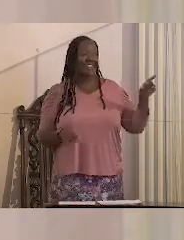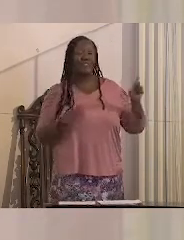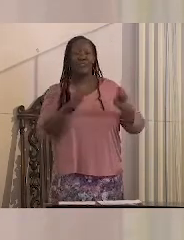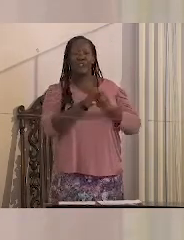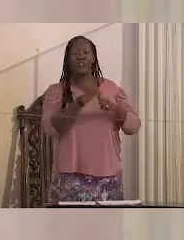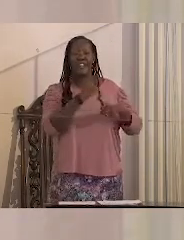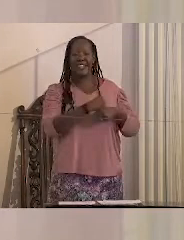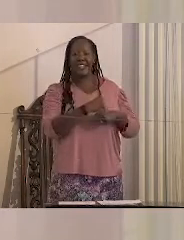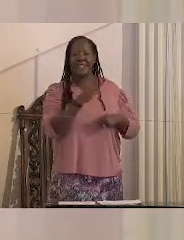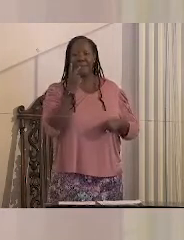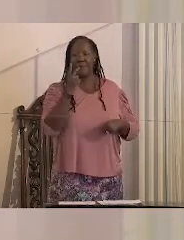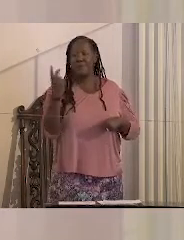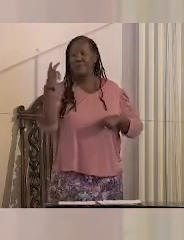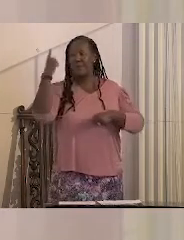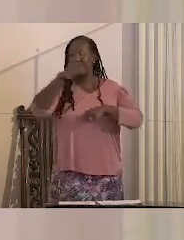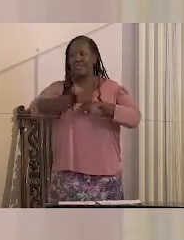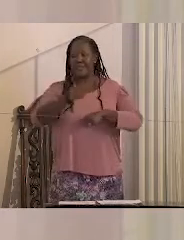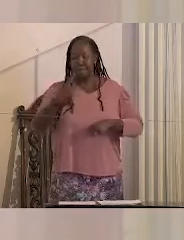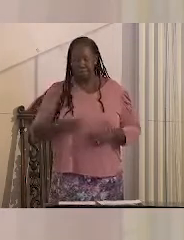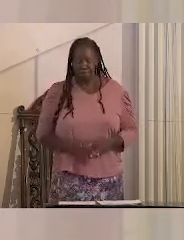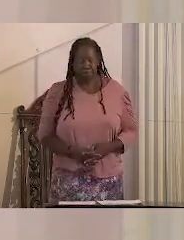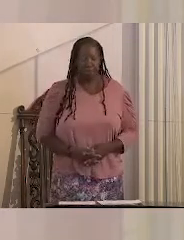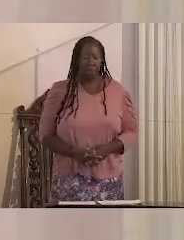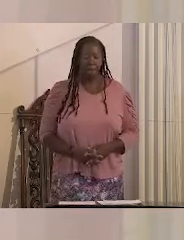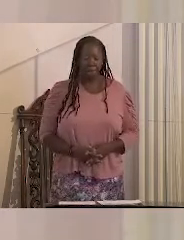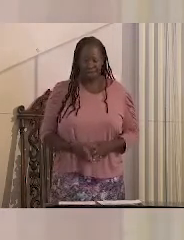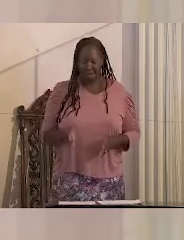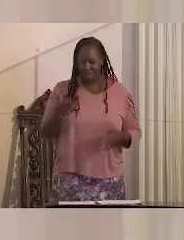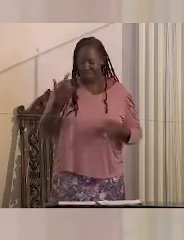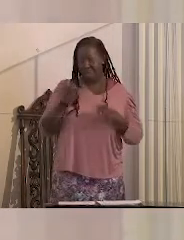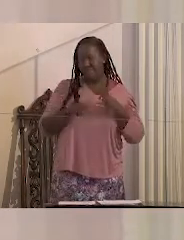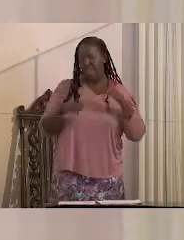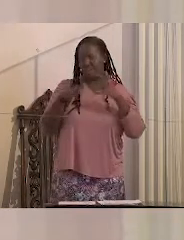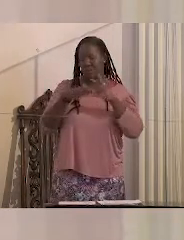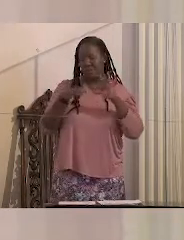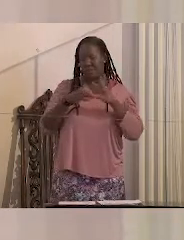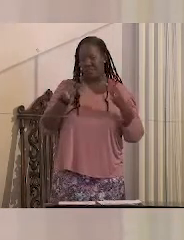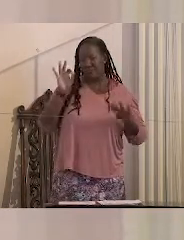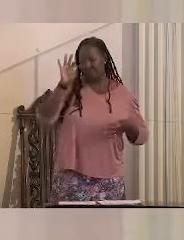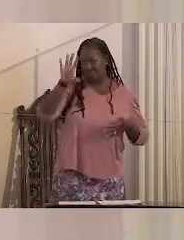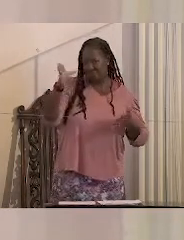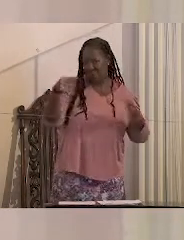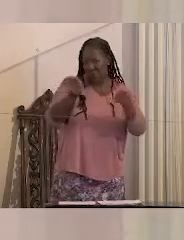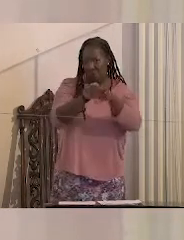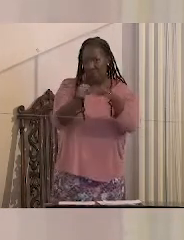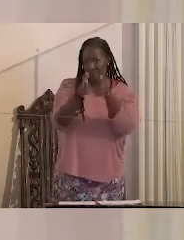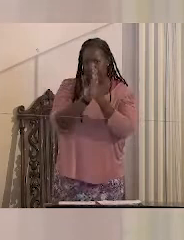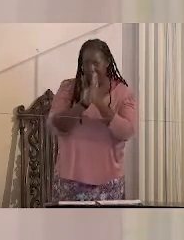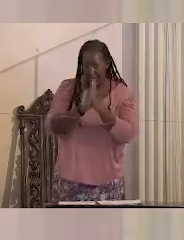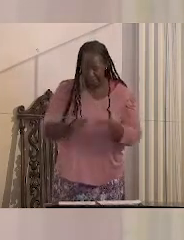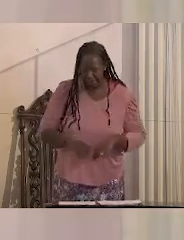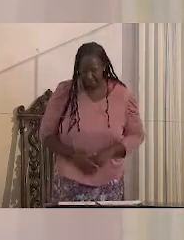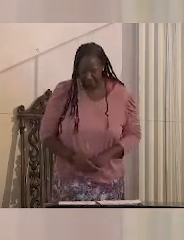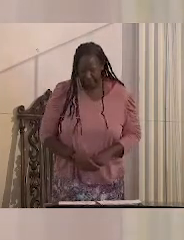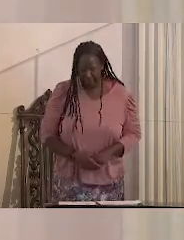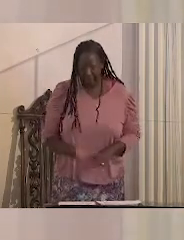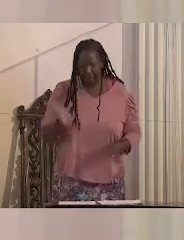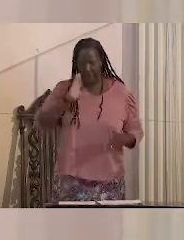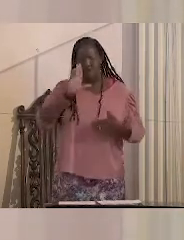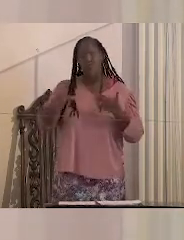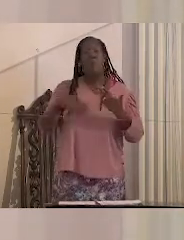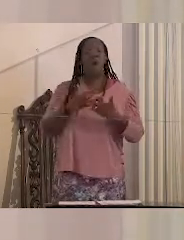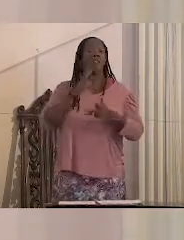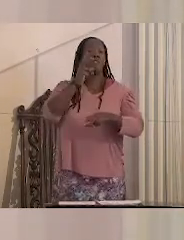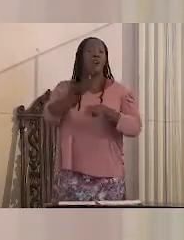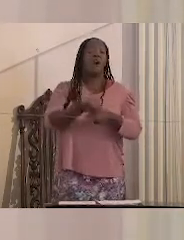created for Memorial Day. But I leave you with these words of benediction. For all the hard things